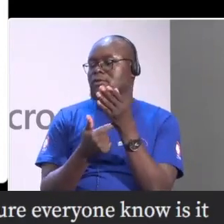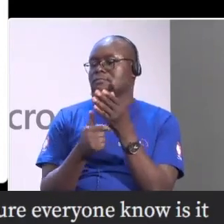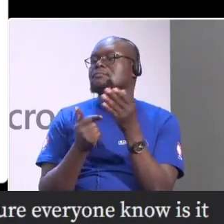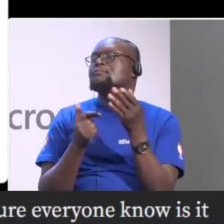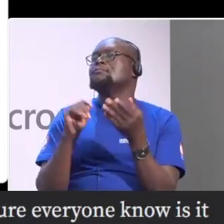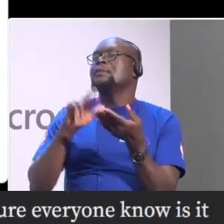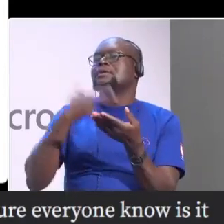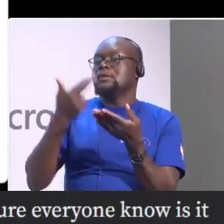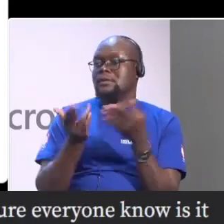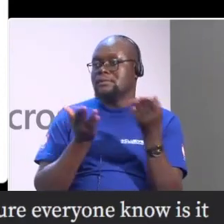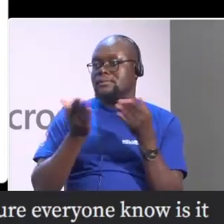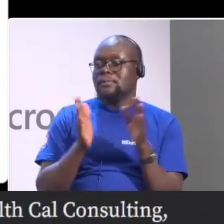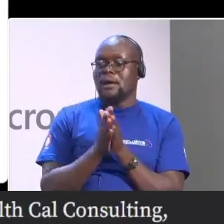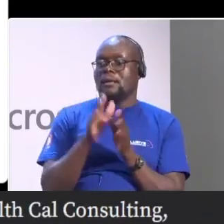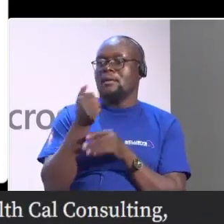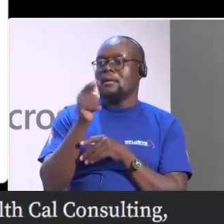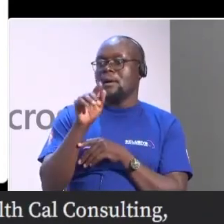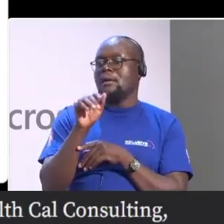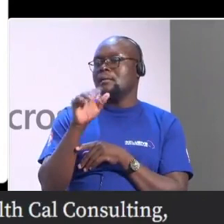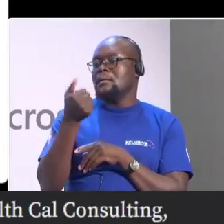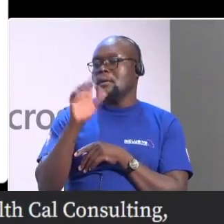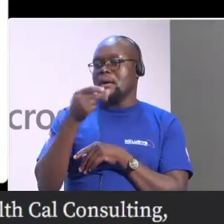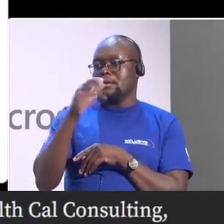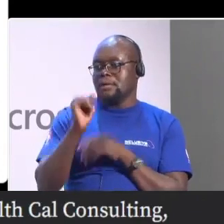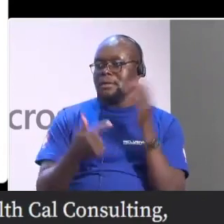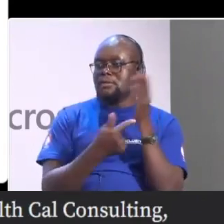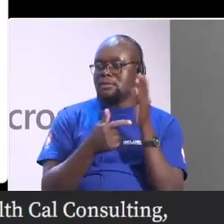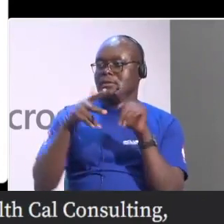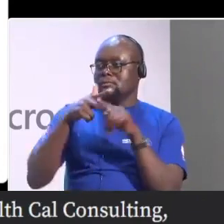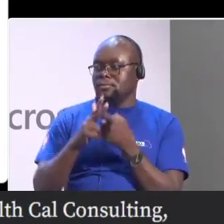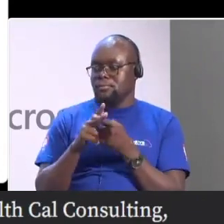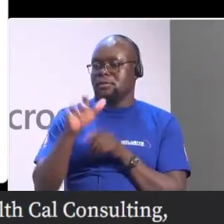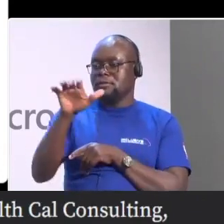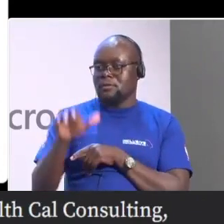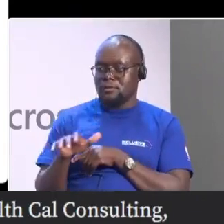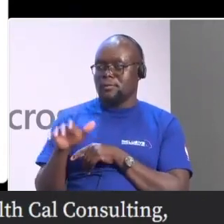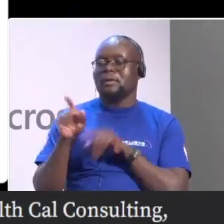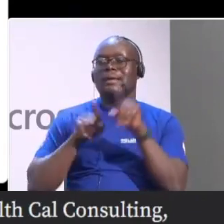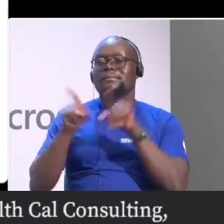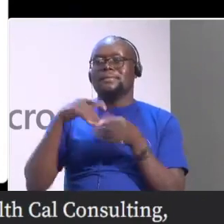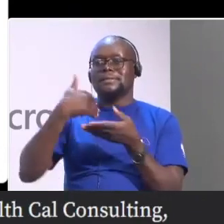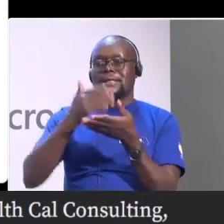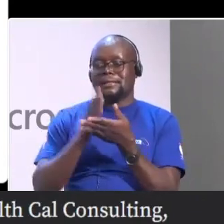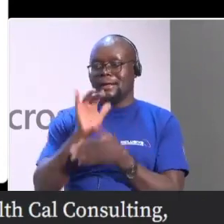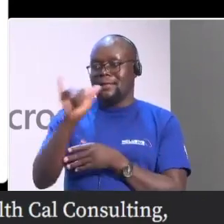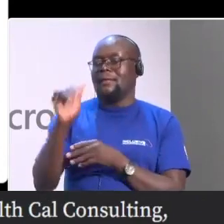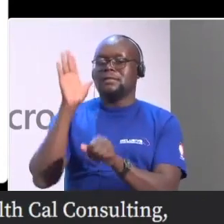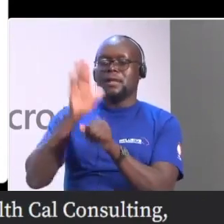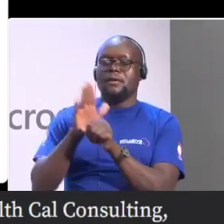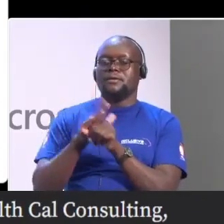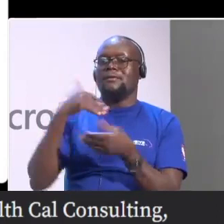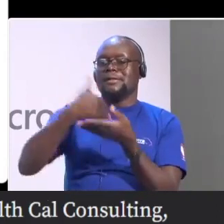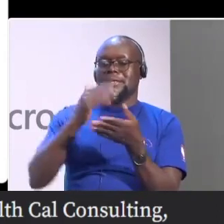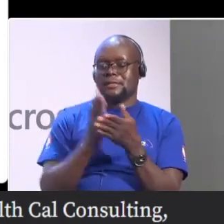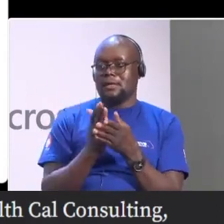services, and architect, engineers, travel, tourism, and transportation. That's a lot of sectors to